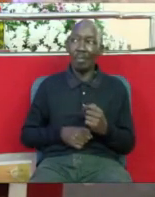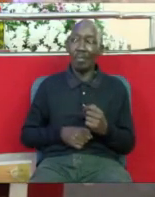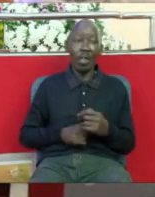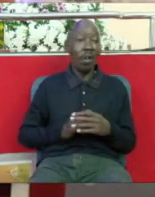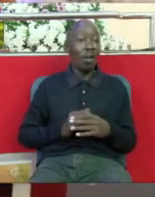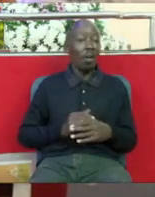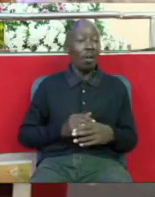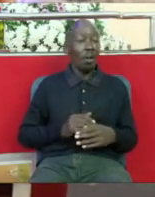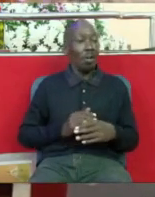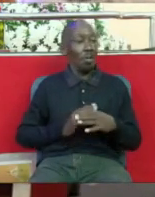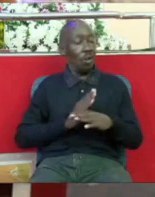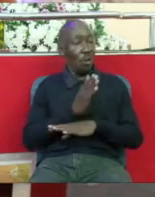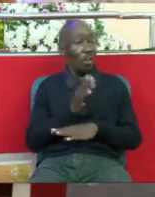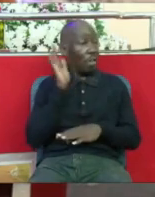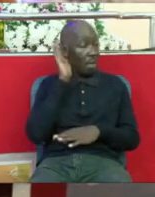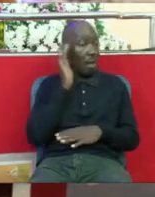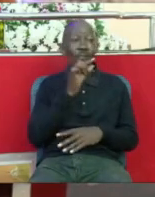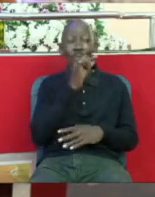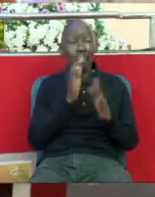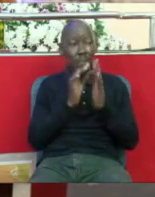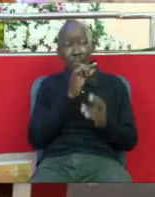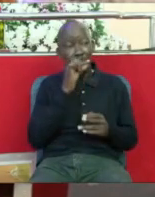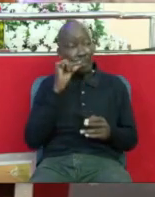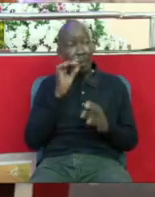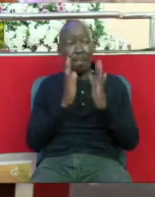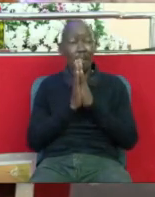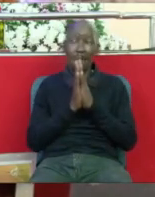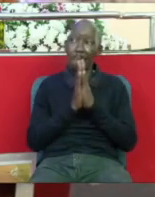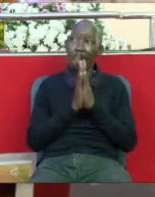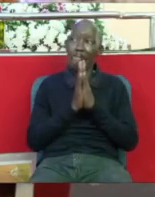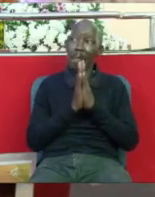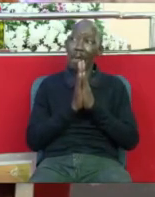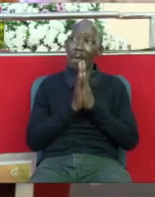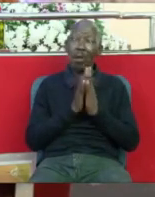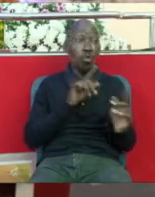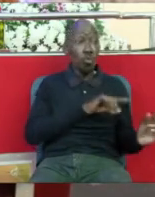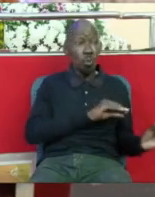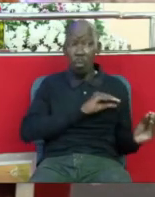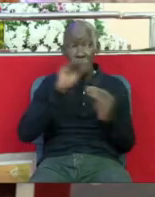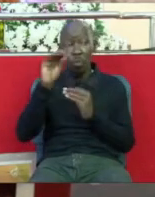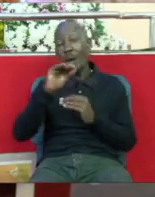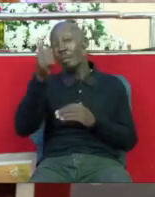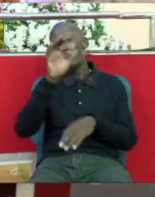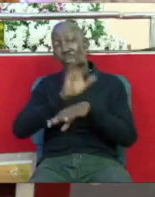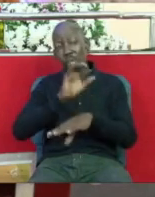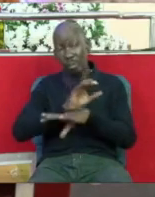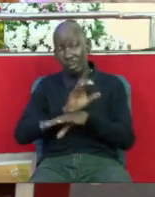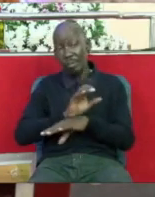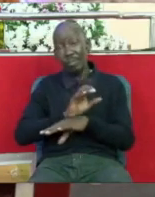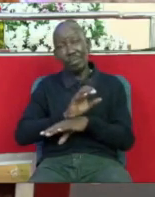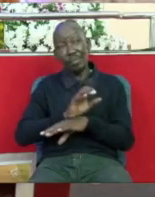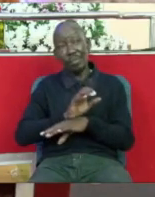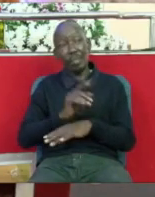here, pray and fasting, we do it. Hapa kuomba na kufunga huwa tunafanya. You go to a different church. Ukienda katika kanisa lingine tofauti.